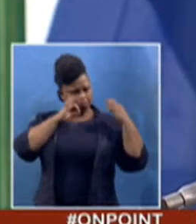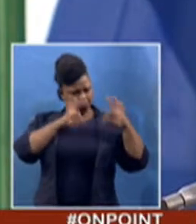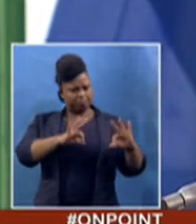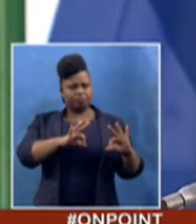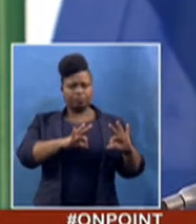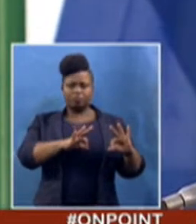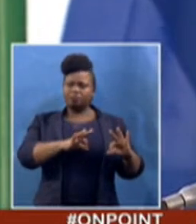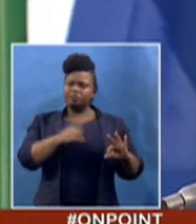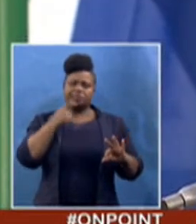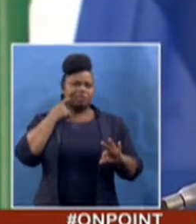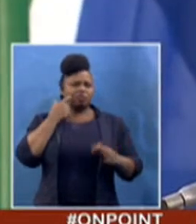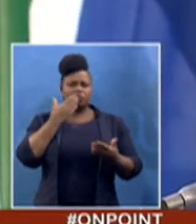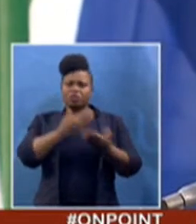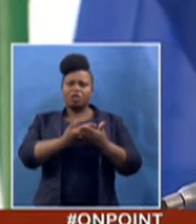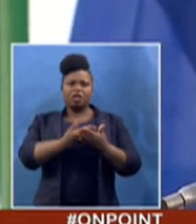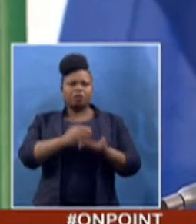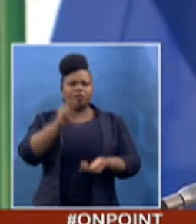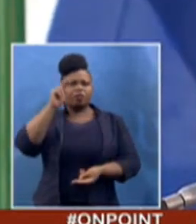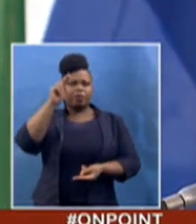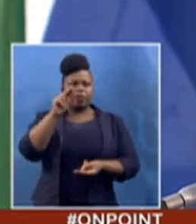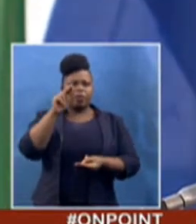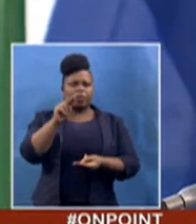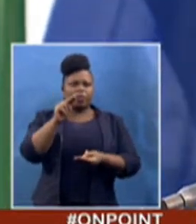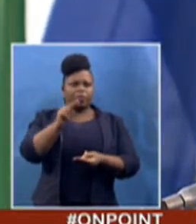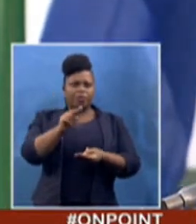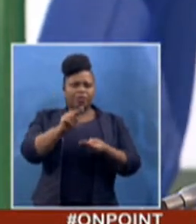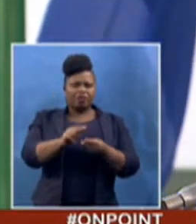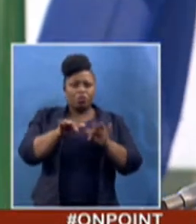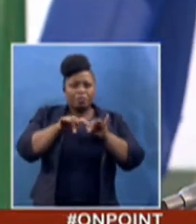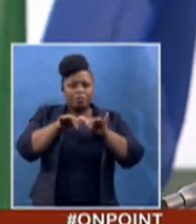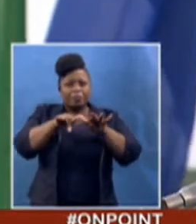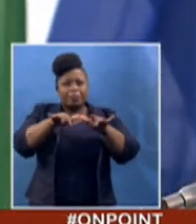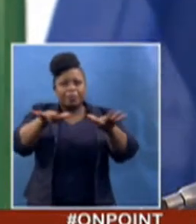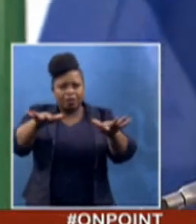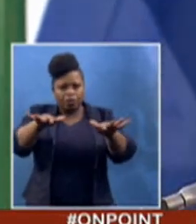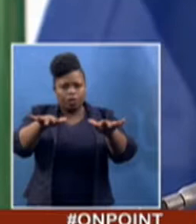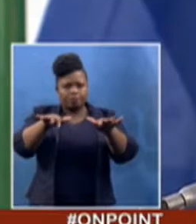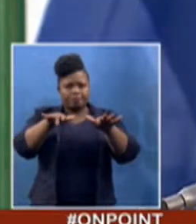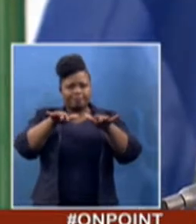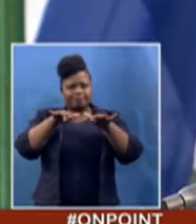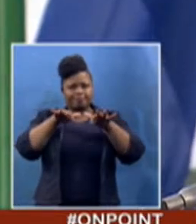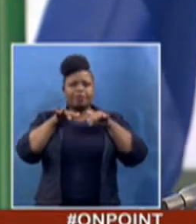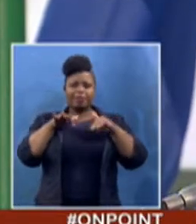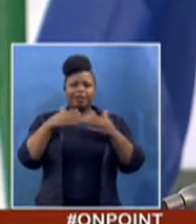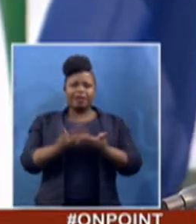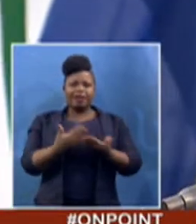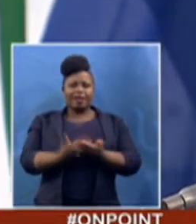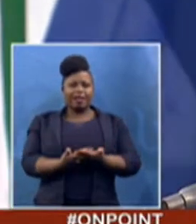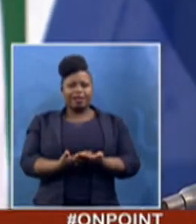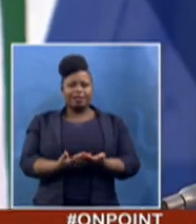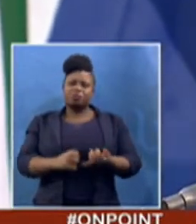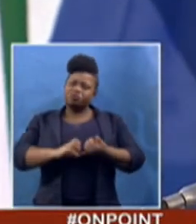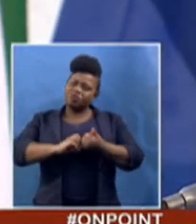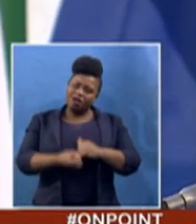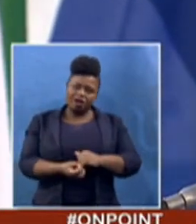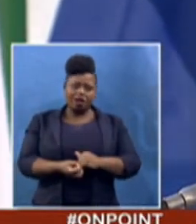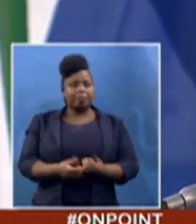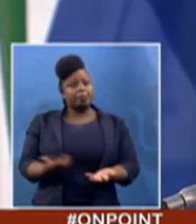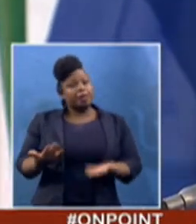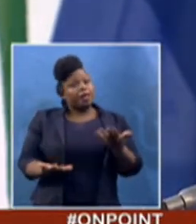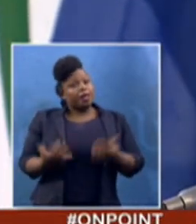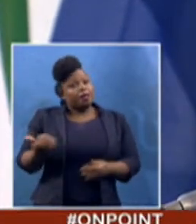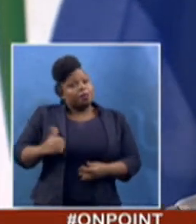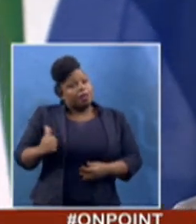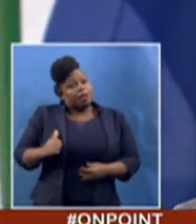able to delay a resurgence of infections and maybe even be fortunate